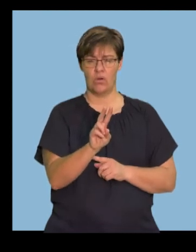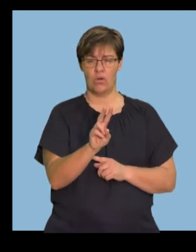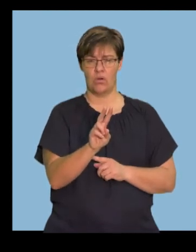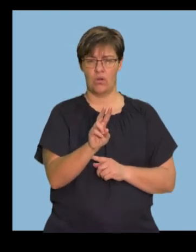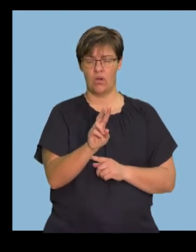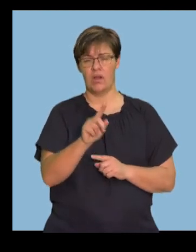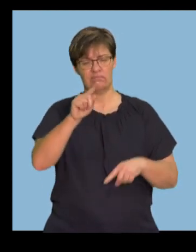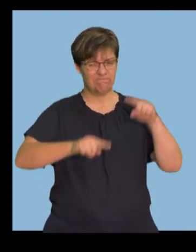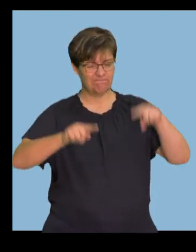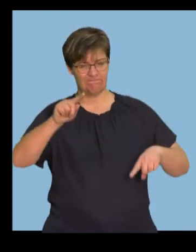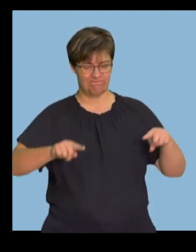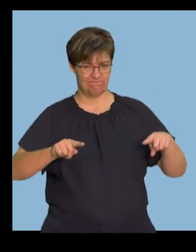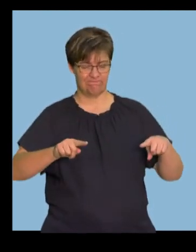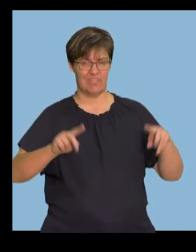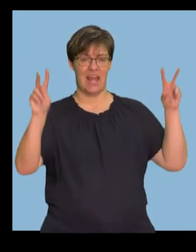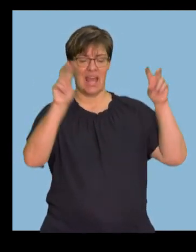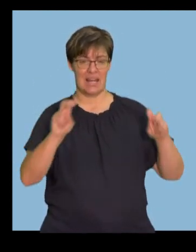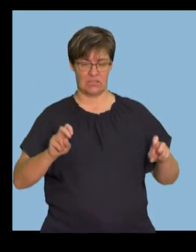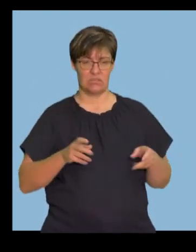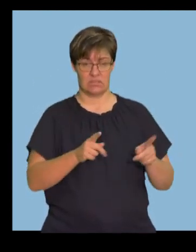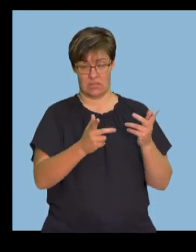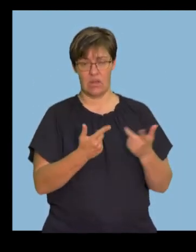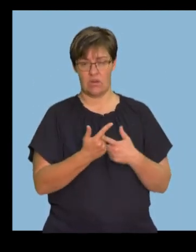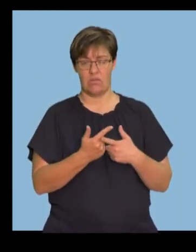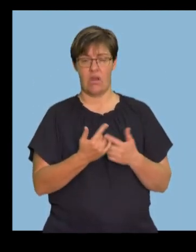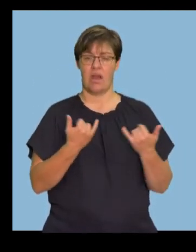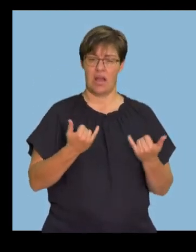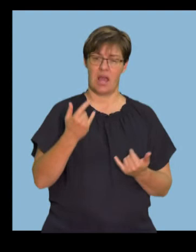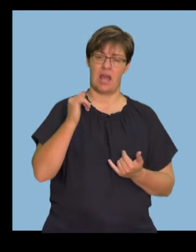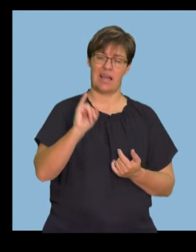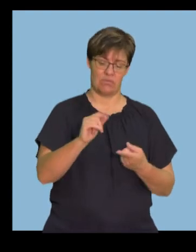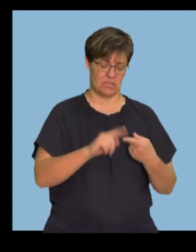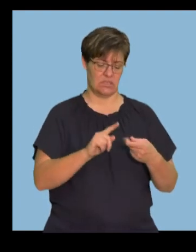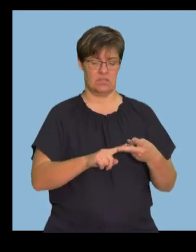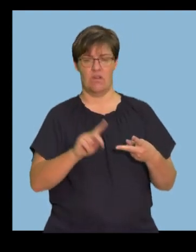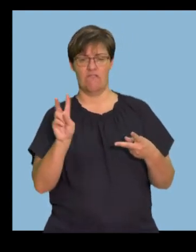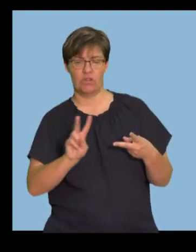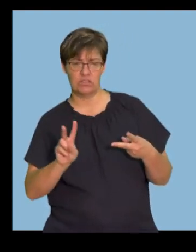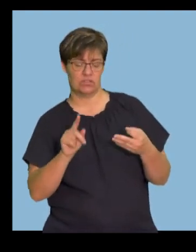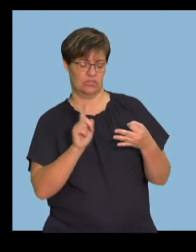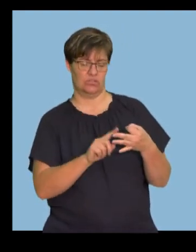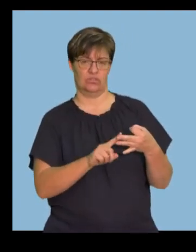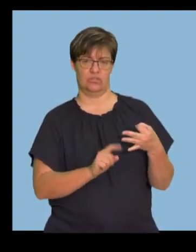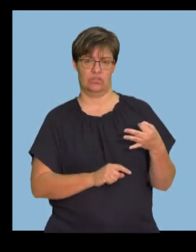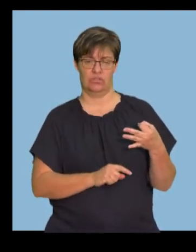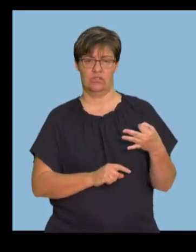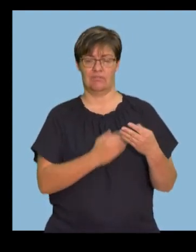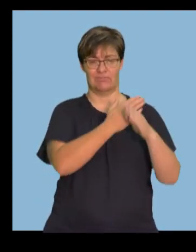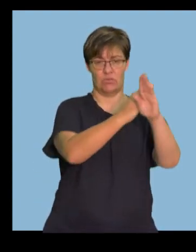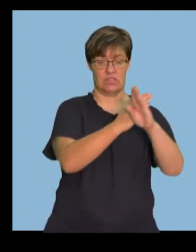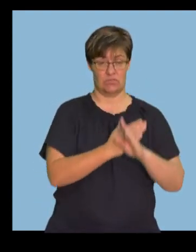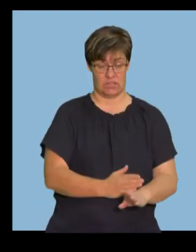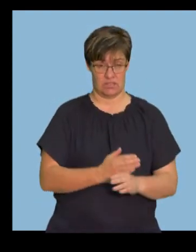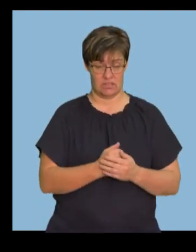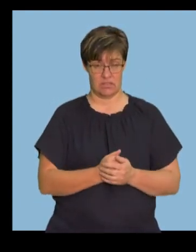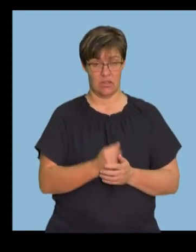different quantities of electric circuits, which is your current, your voltage, and your resistance as